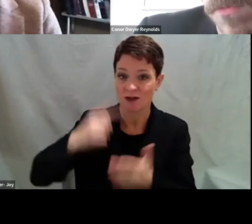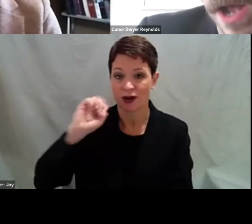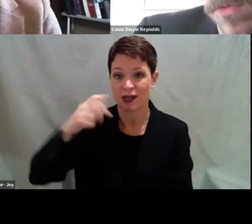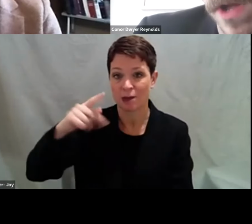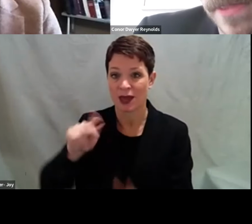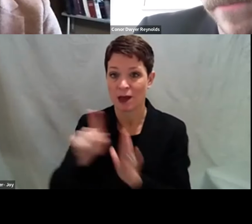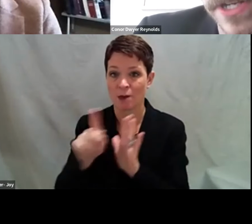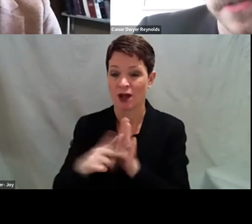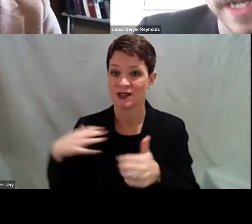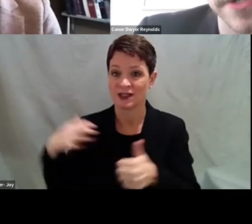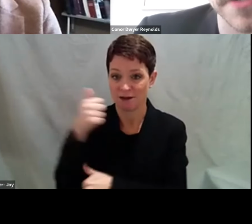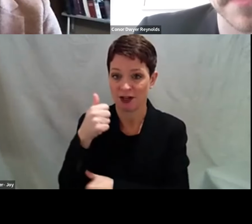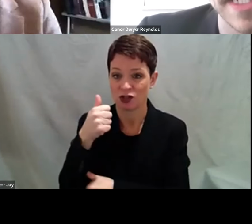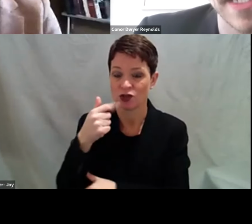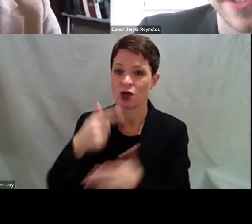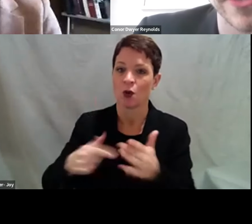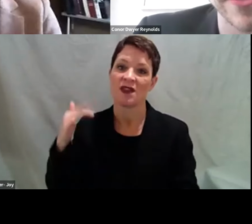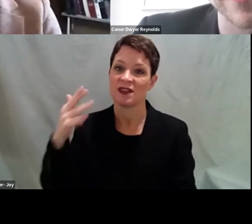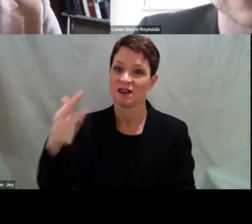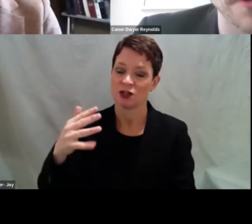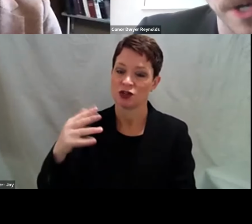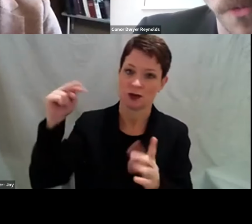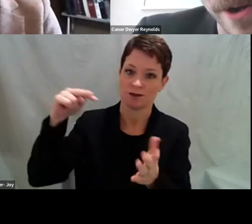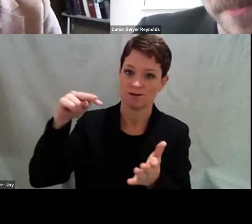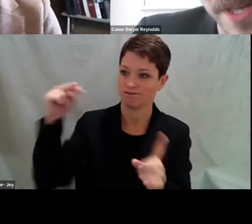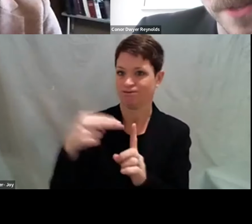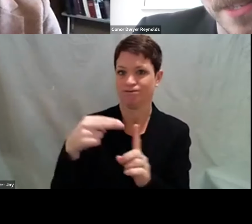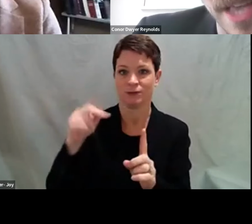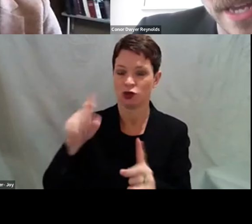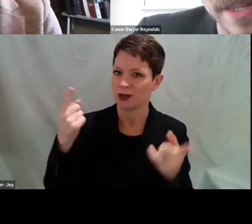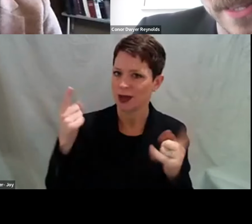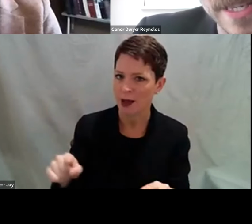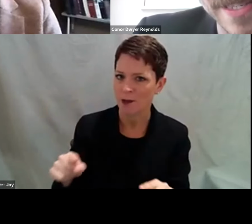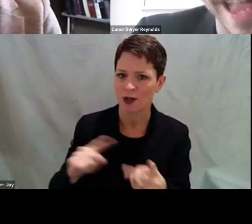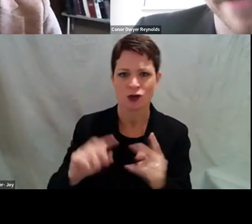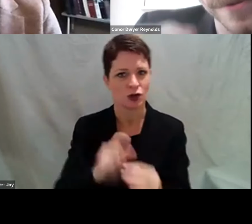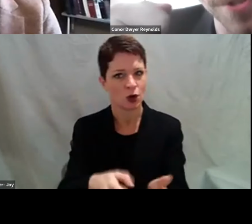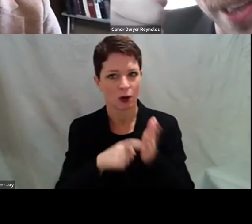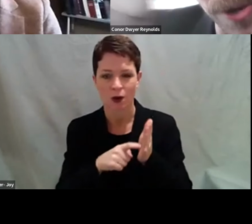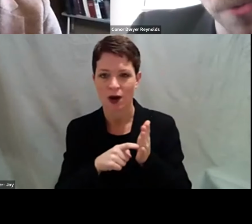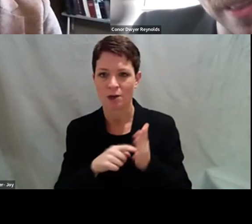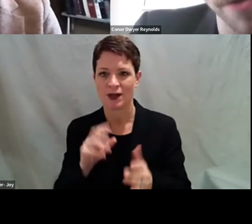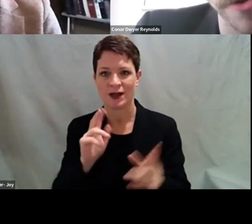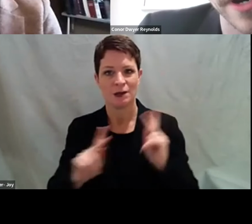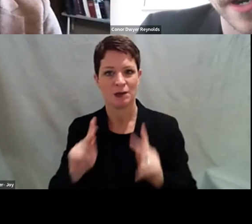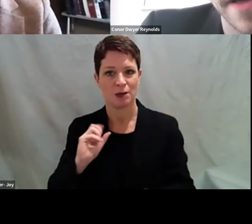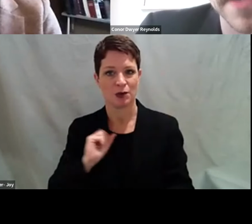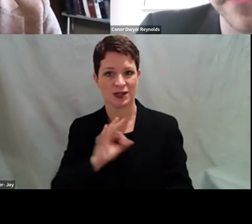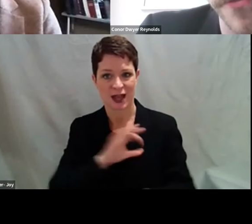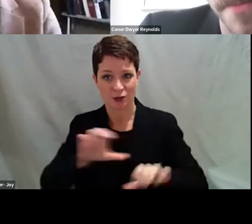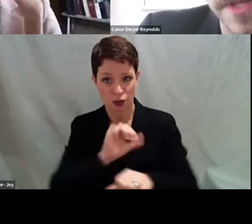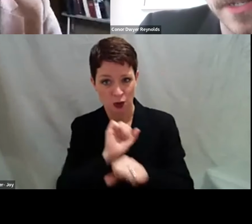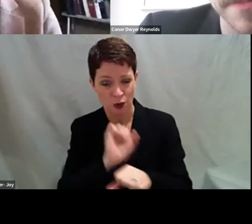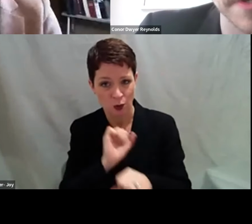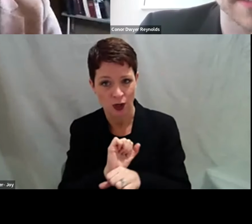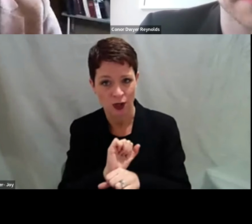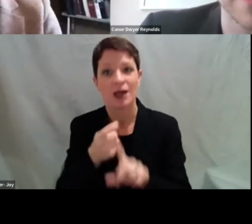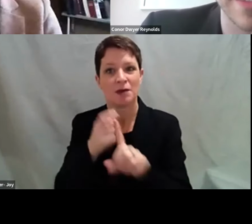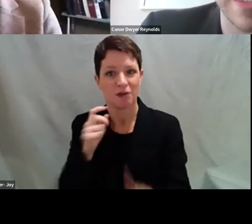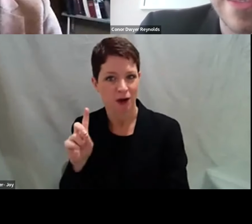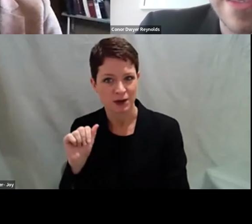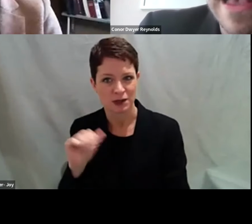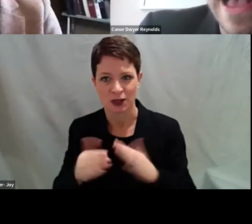officials around what the eventual standard should be. There's no requirement that the staffers doing that work be from the